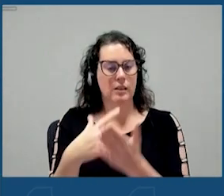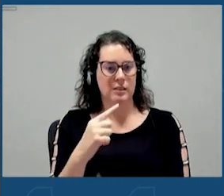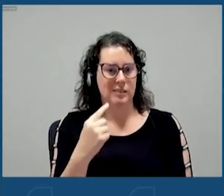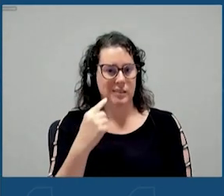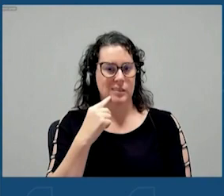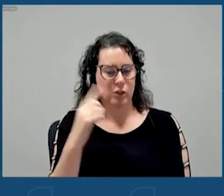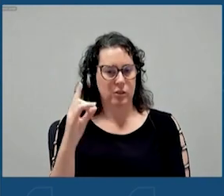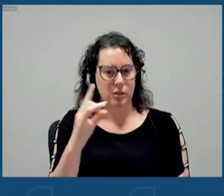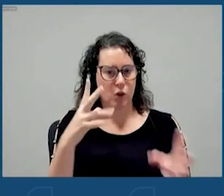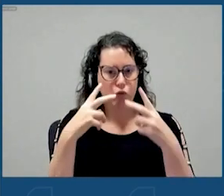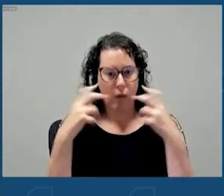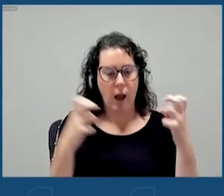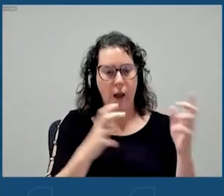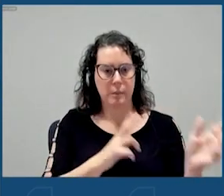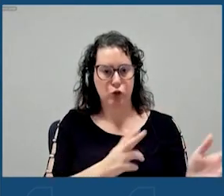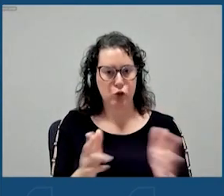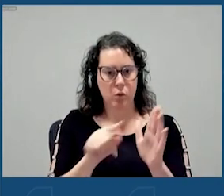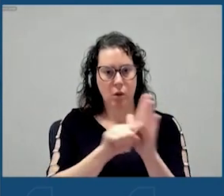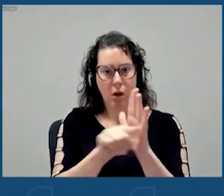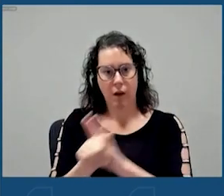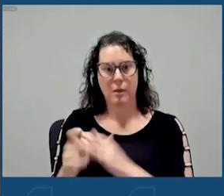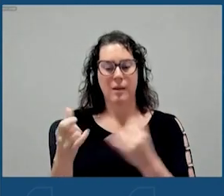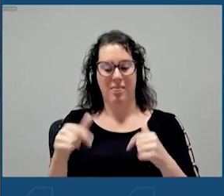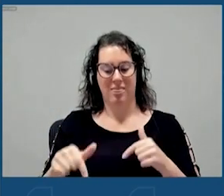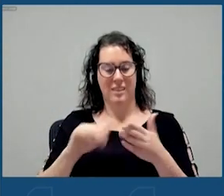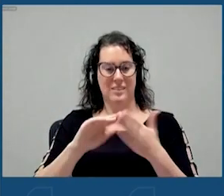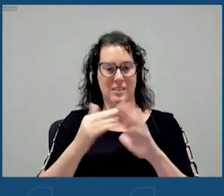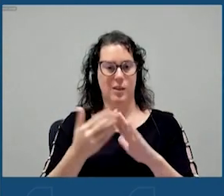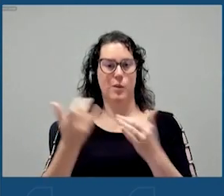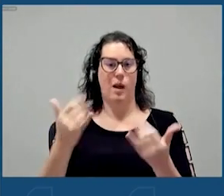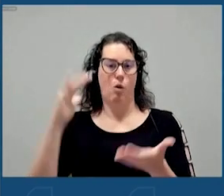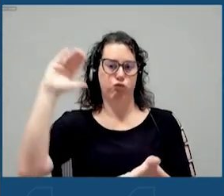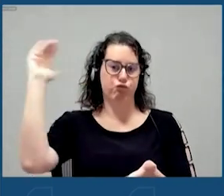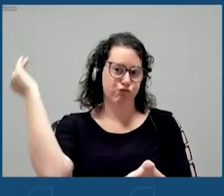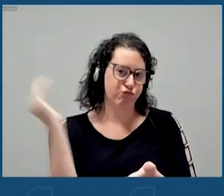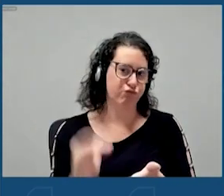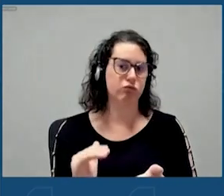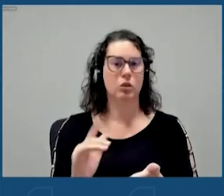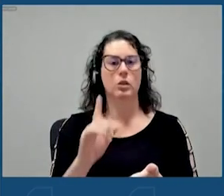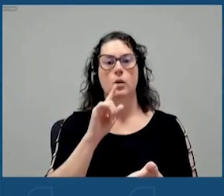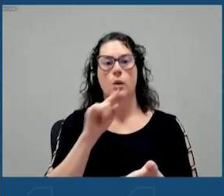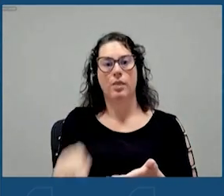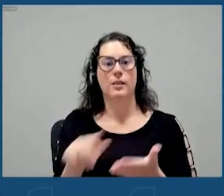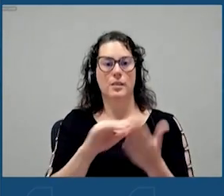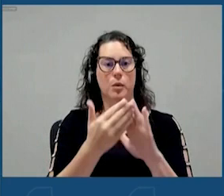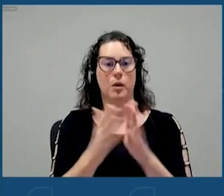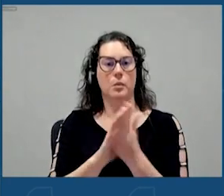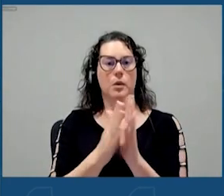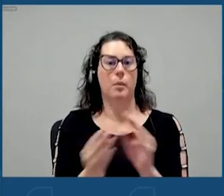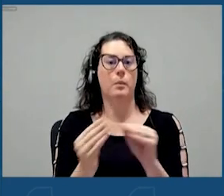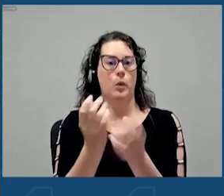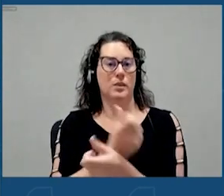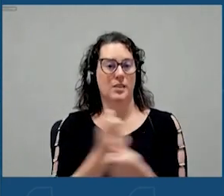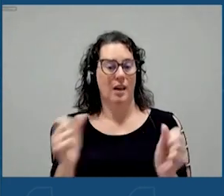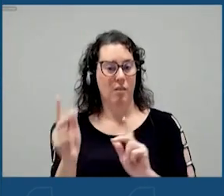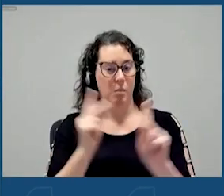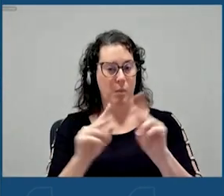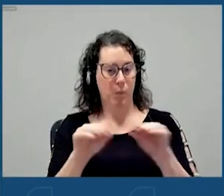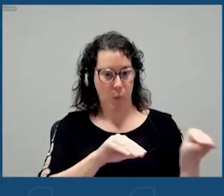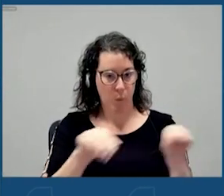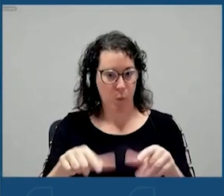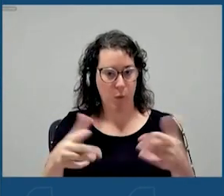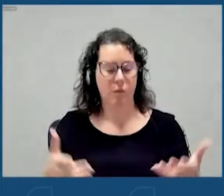and homicides are way down in the city of Buffalo. So this community is even safer. That should give the residents of this